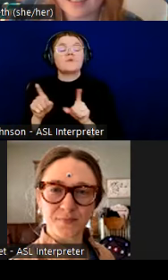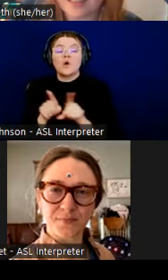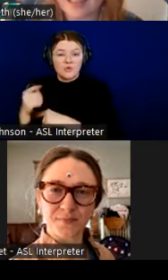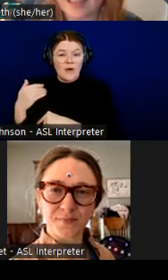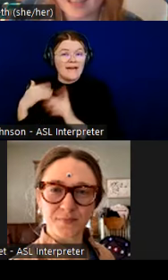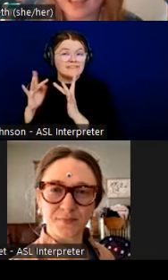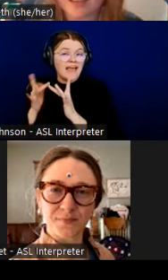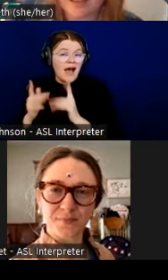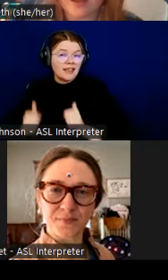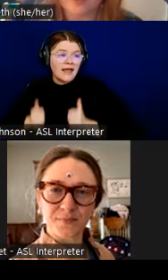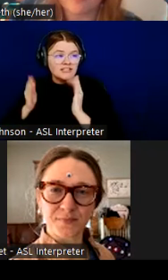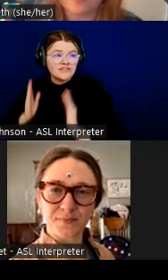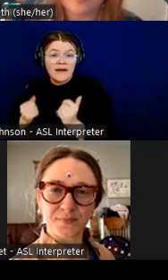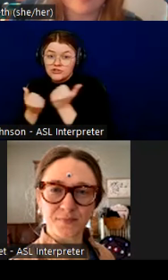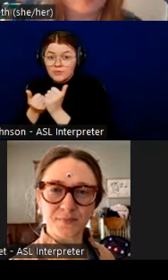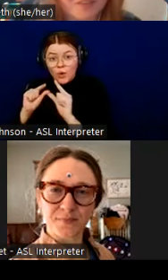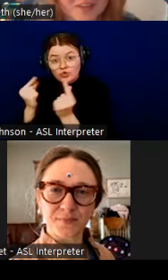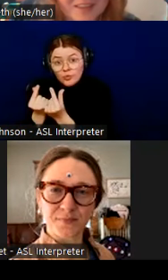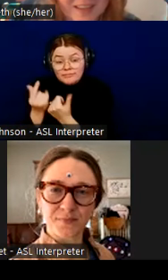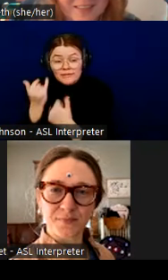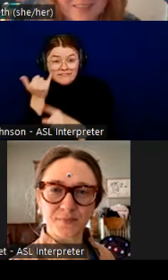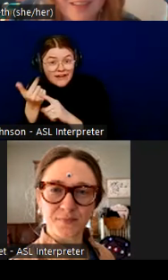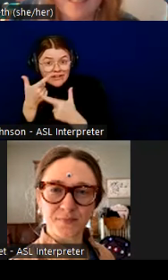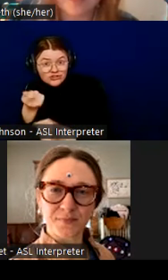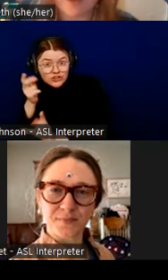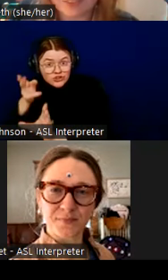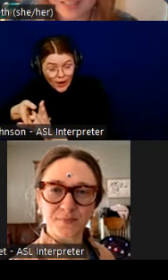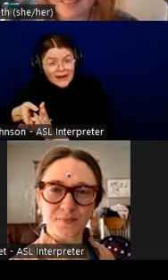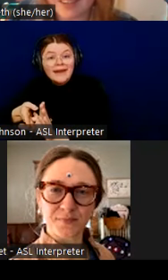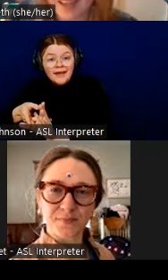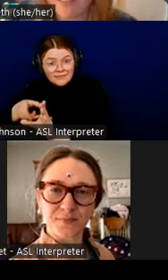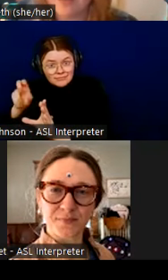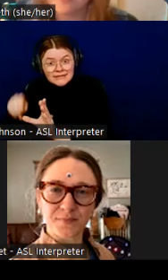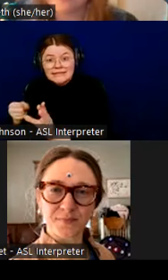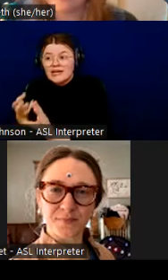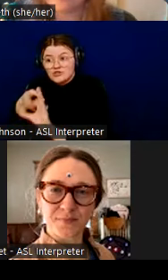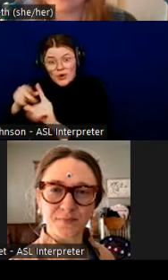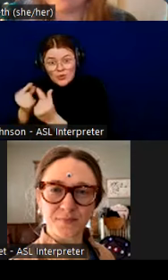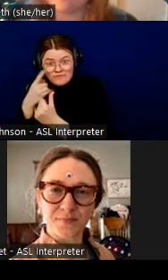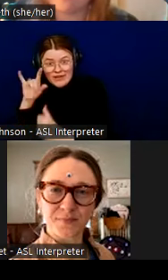to the certificate links and the download links now.